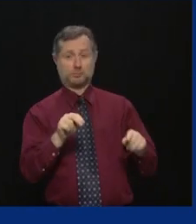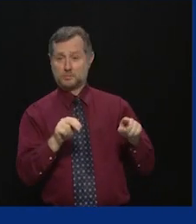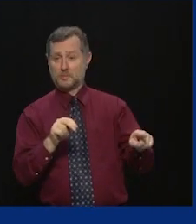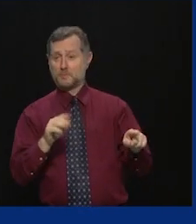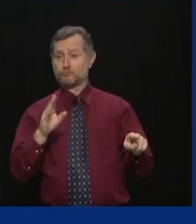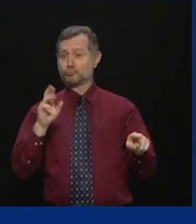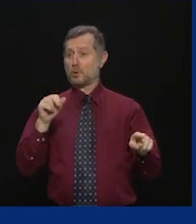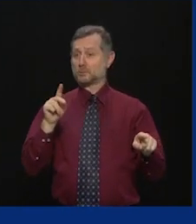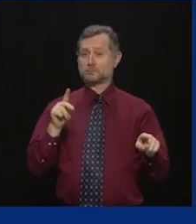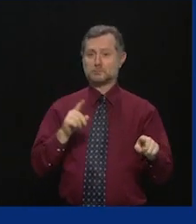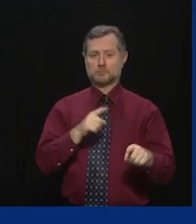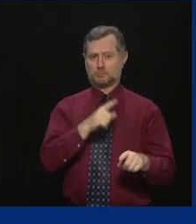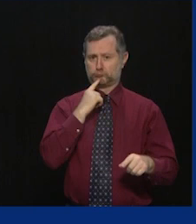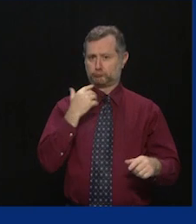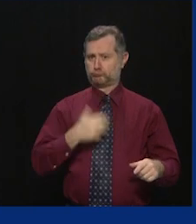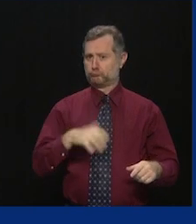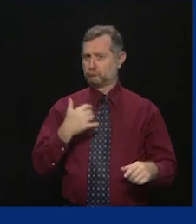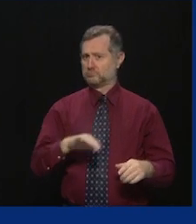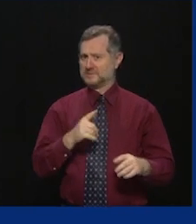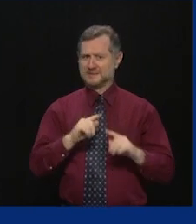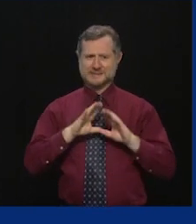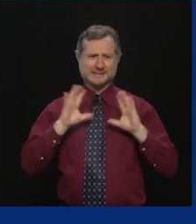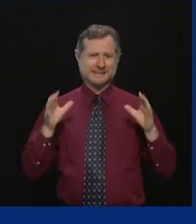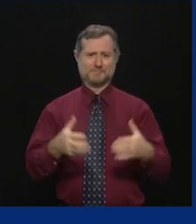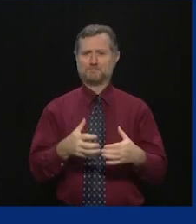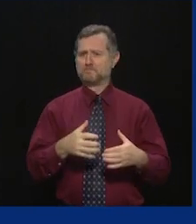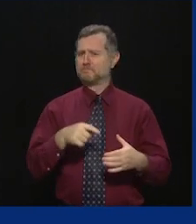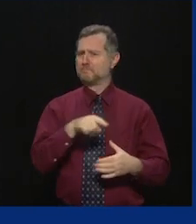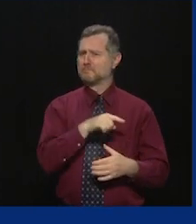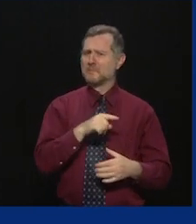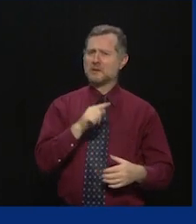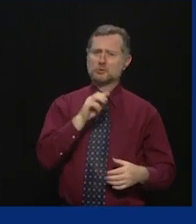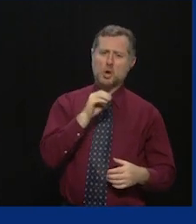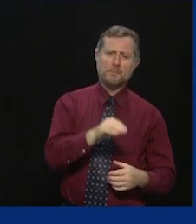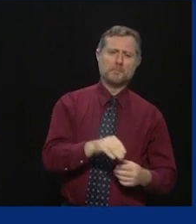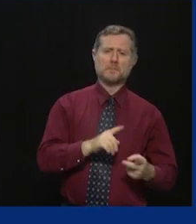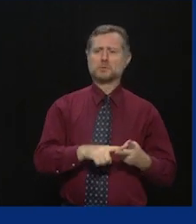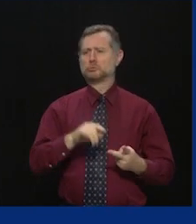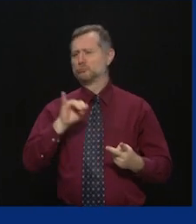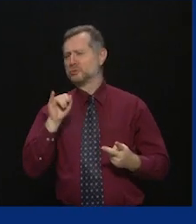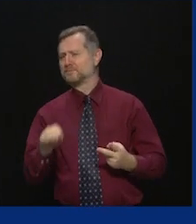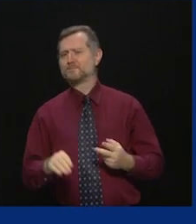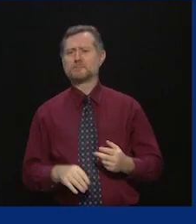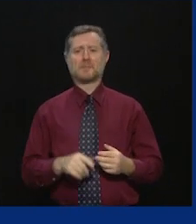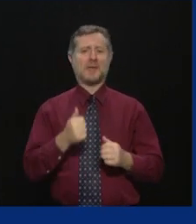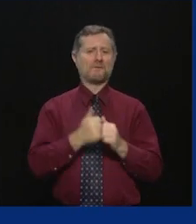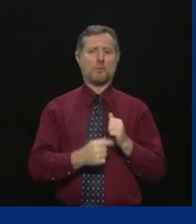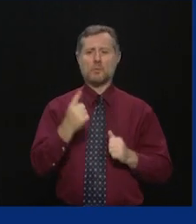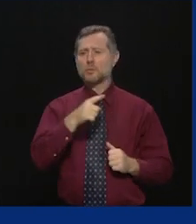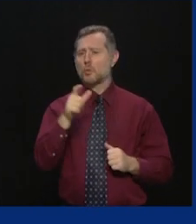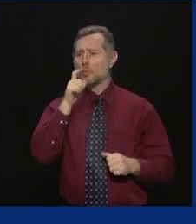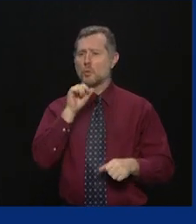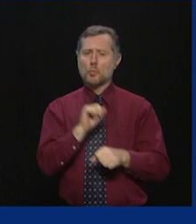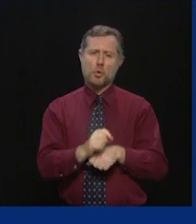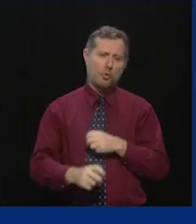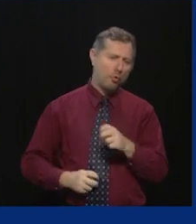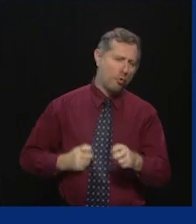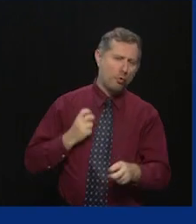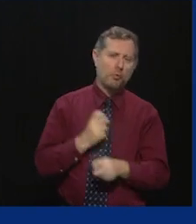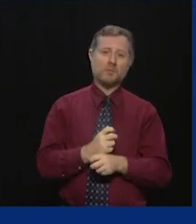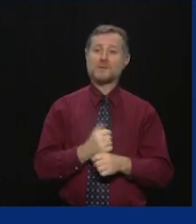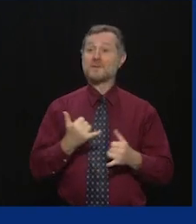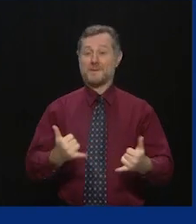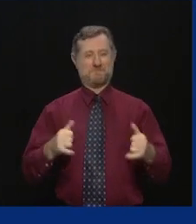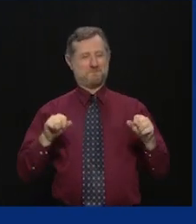Newlands, Garth, Tom, Jim, and everyone else who worked so incredibly hard to make today possible. By moving your